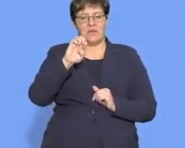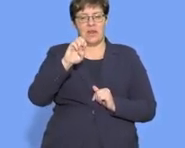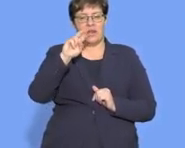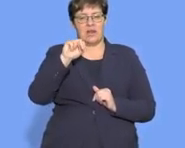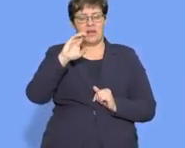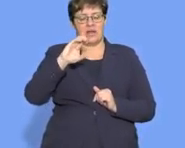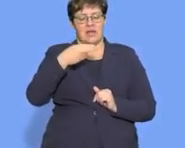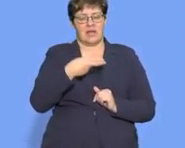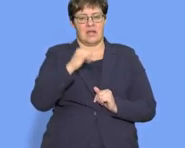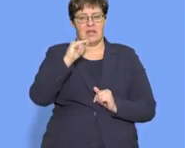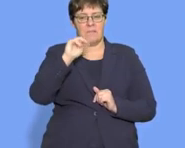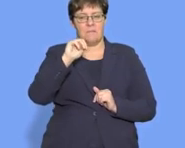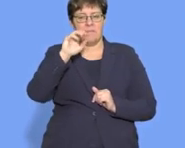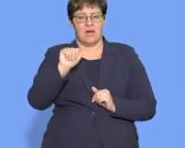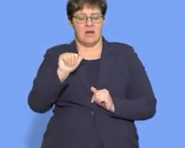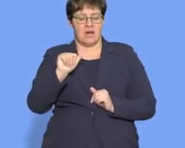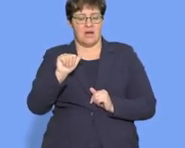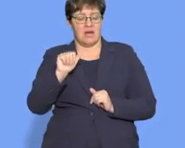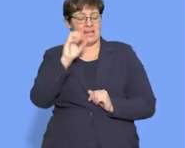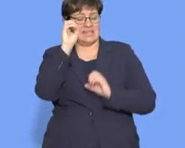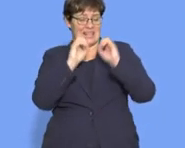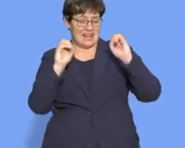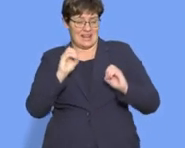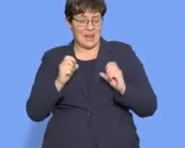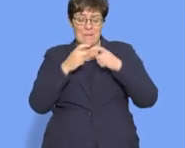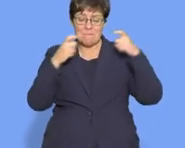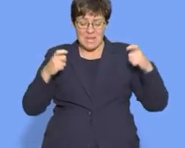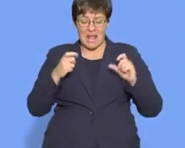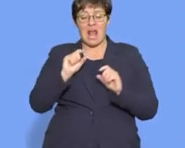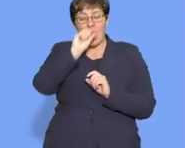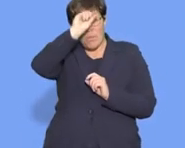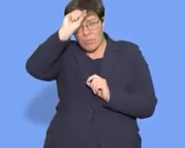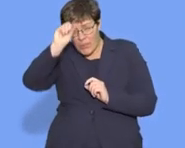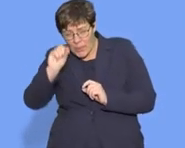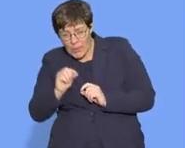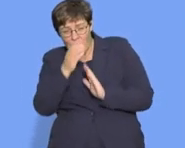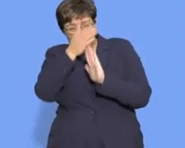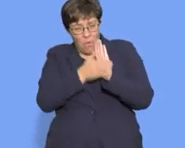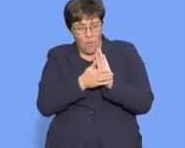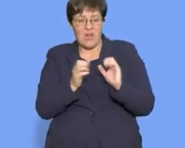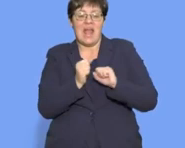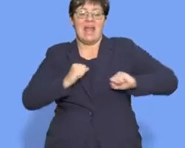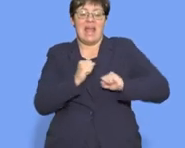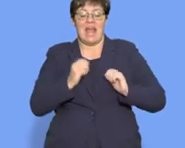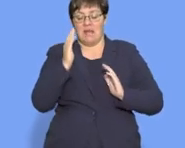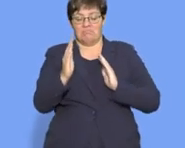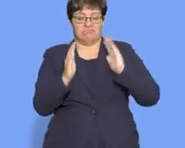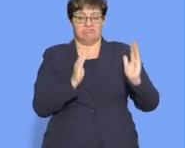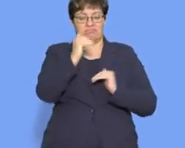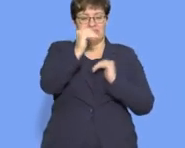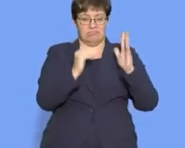parenchyma cells. Large cells, thin walls with air spaces between